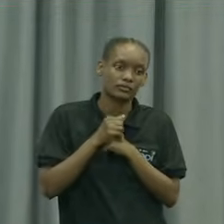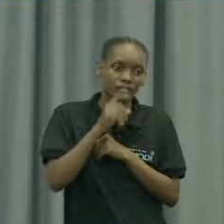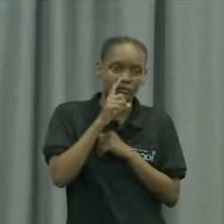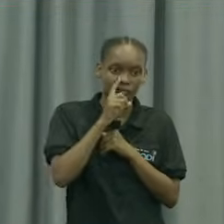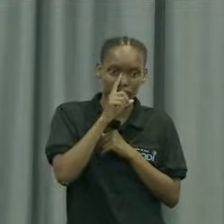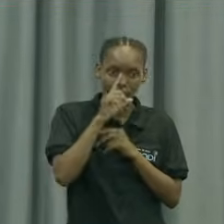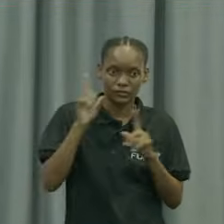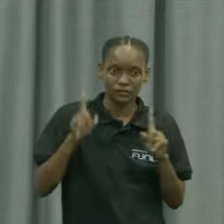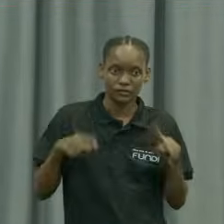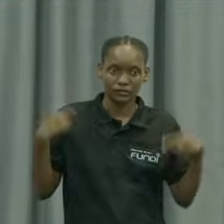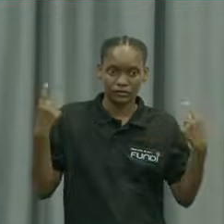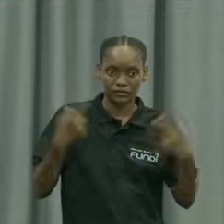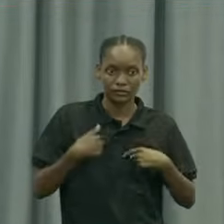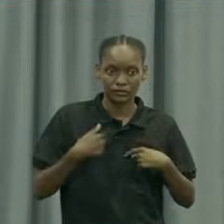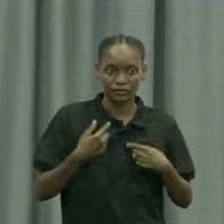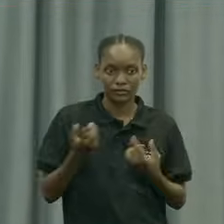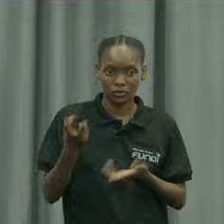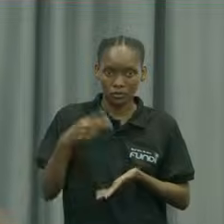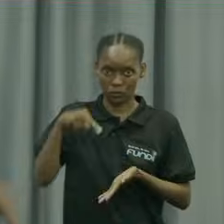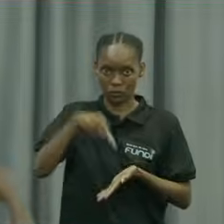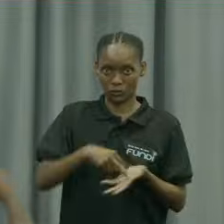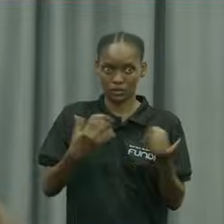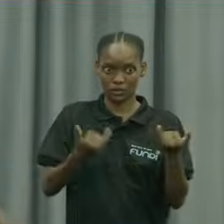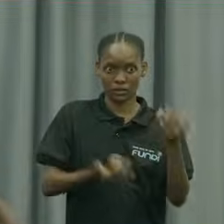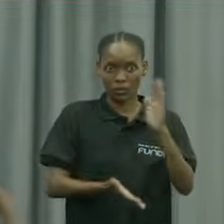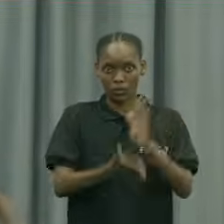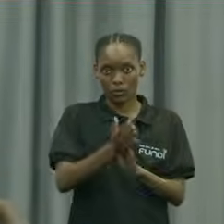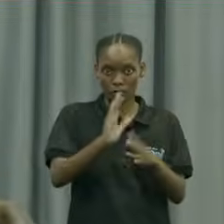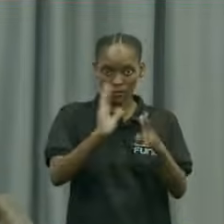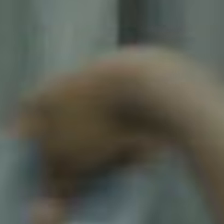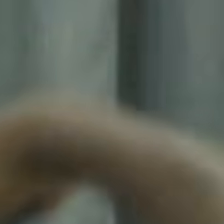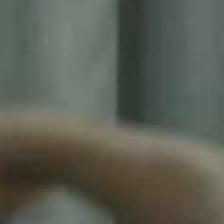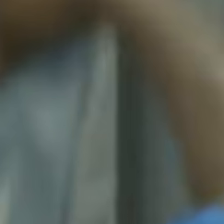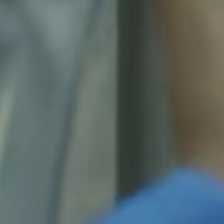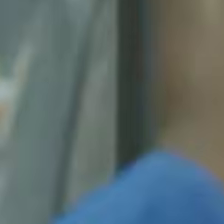for the break, we are very grateful for.